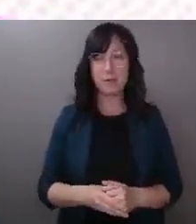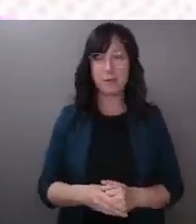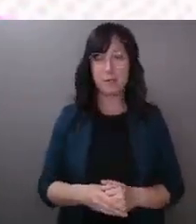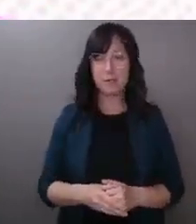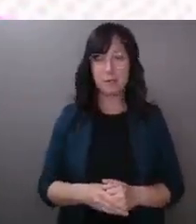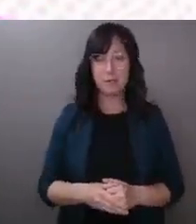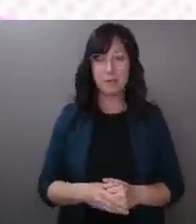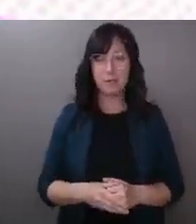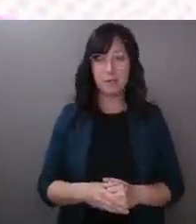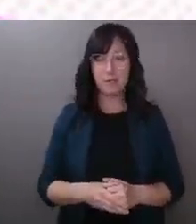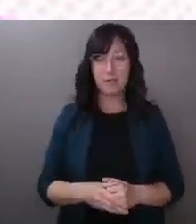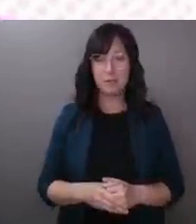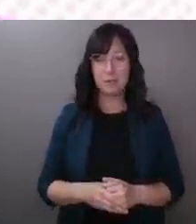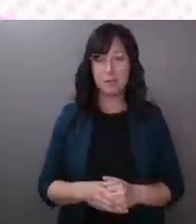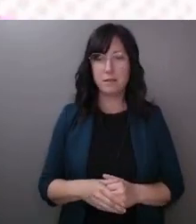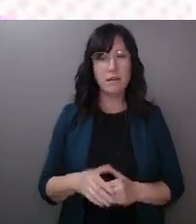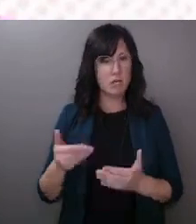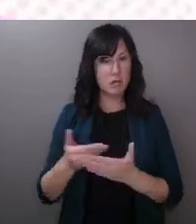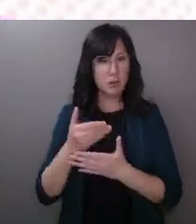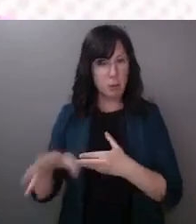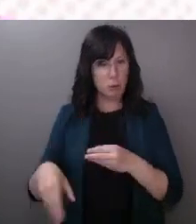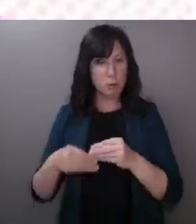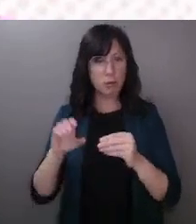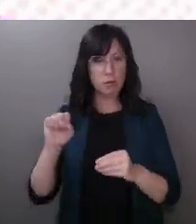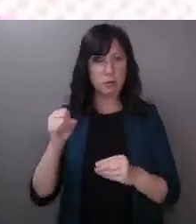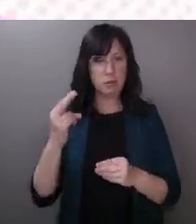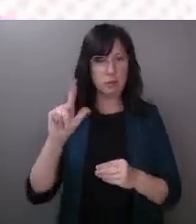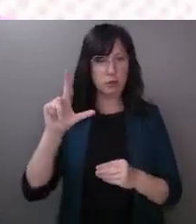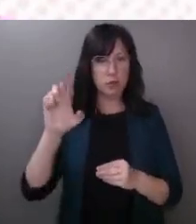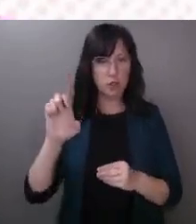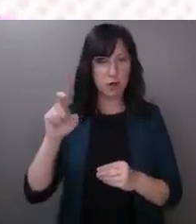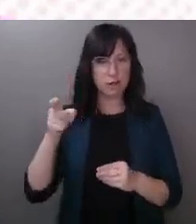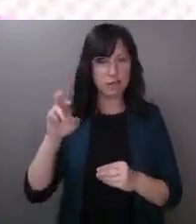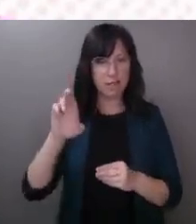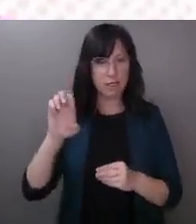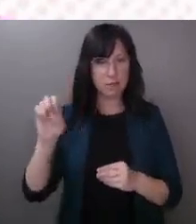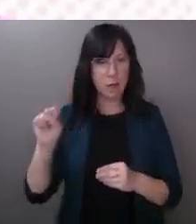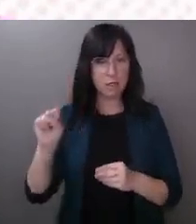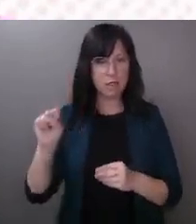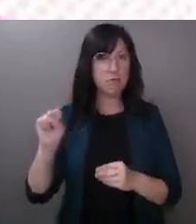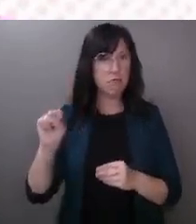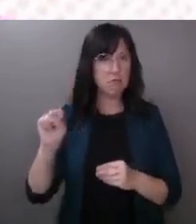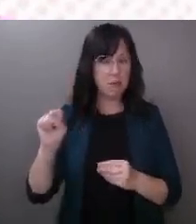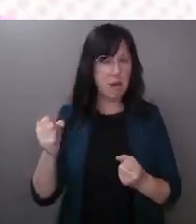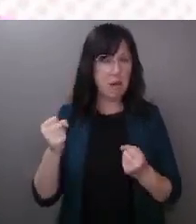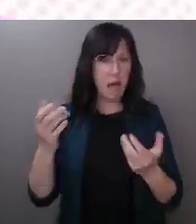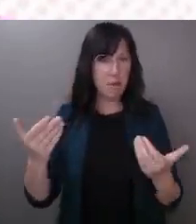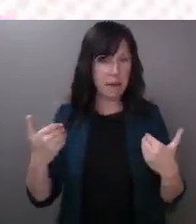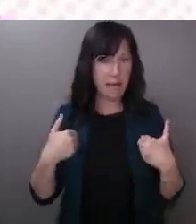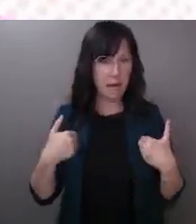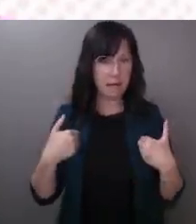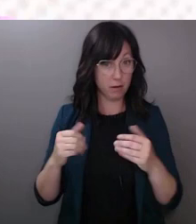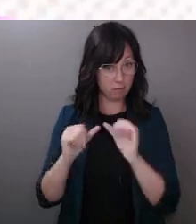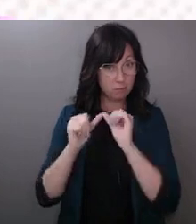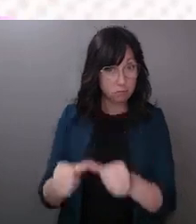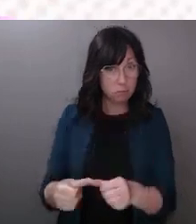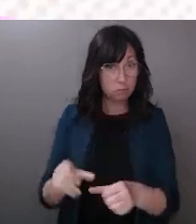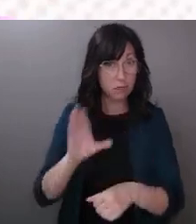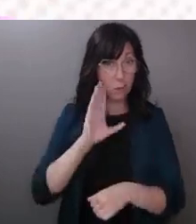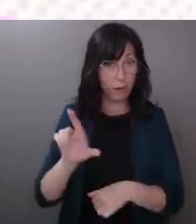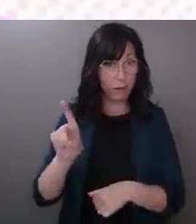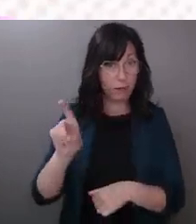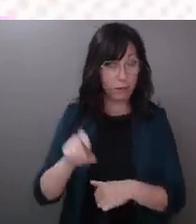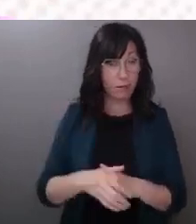These shuttle express buses, how many of them are going to be running, and can we expect this to be a permanent service in the city?